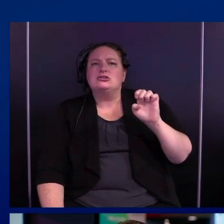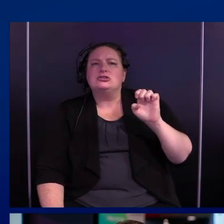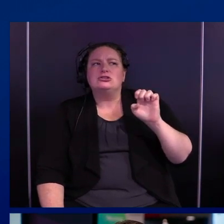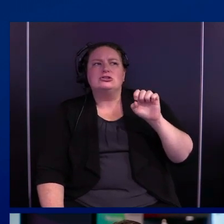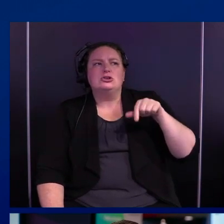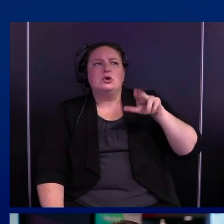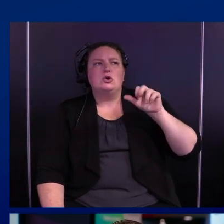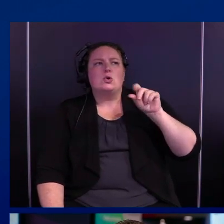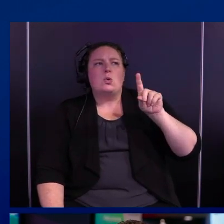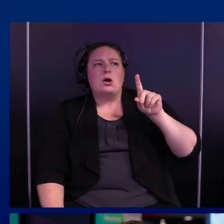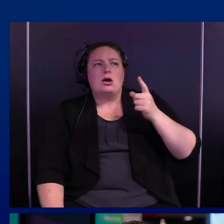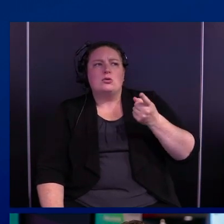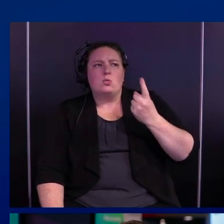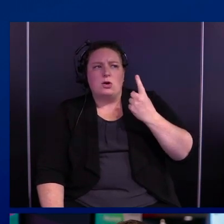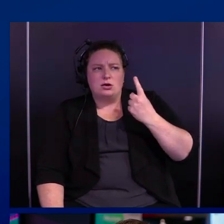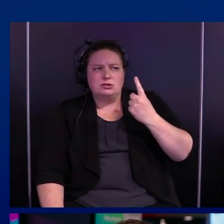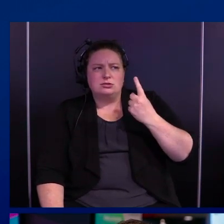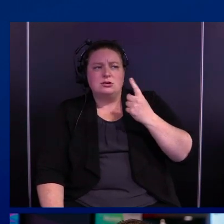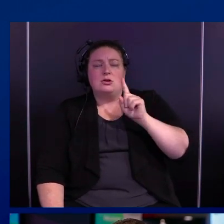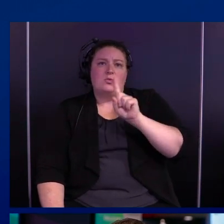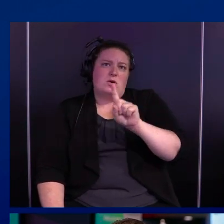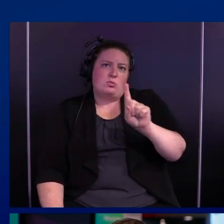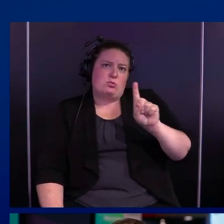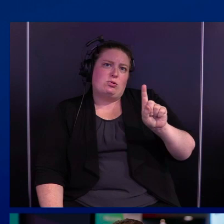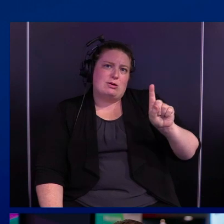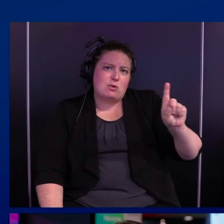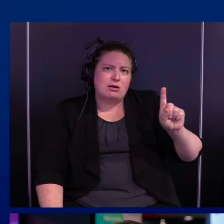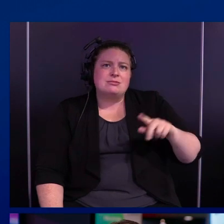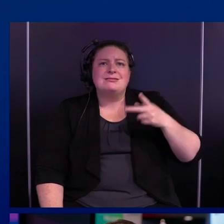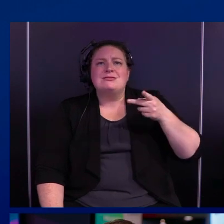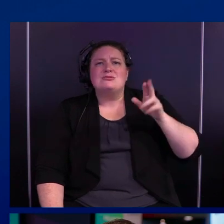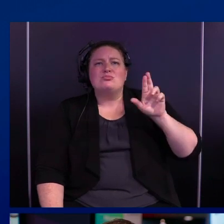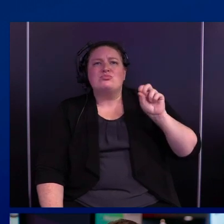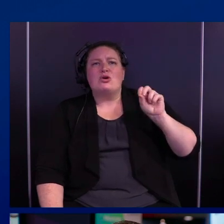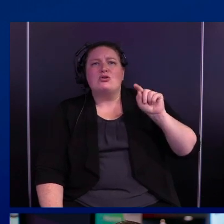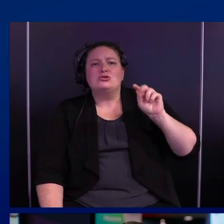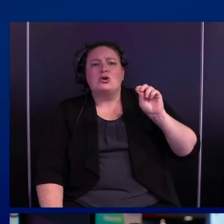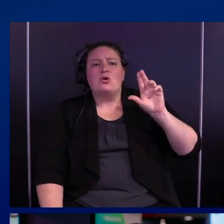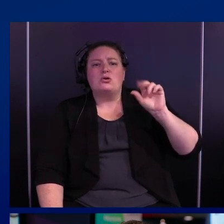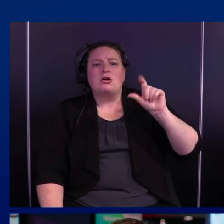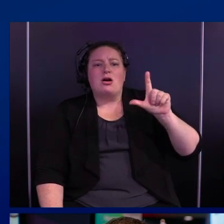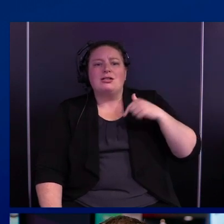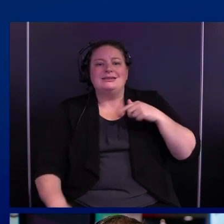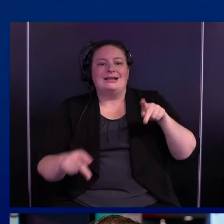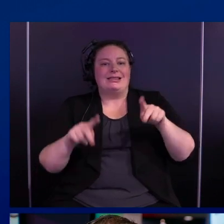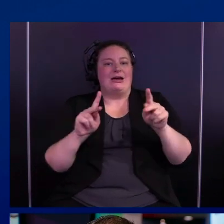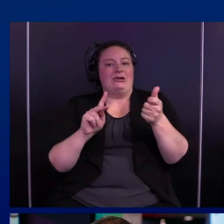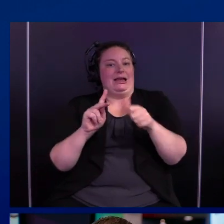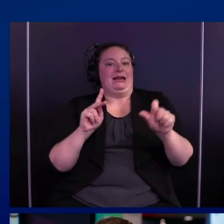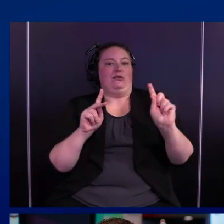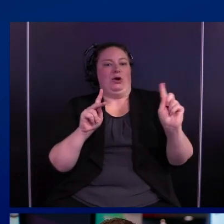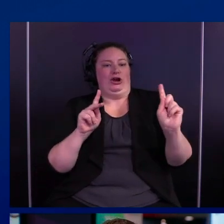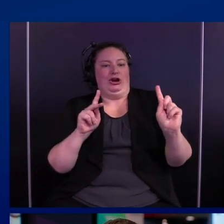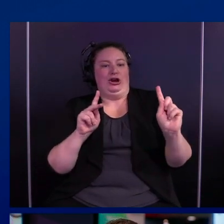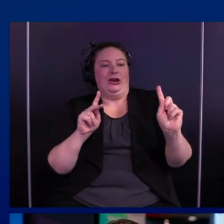quad ones, 11111 protocol is allowed anywhere. And so that's